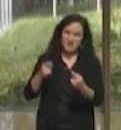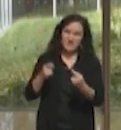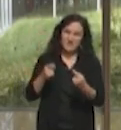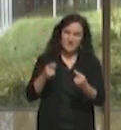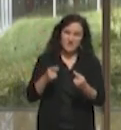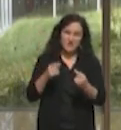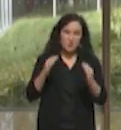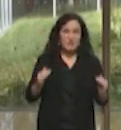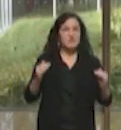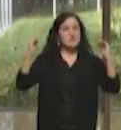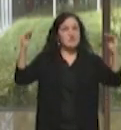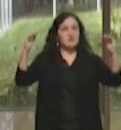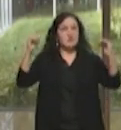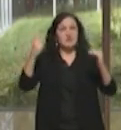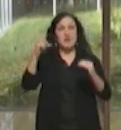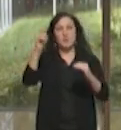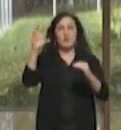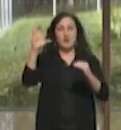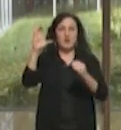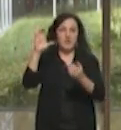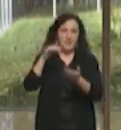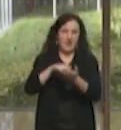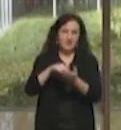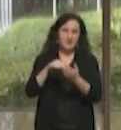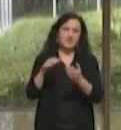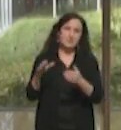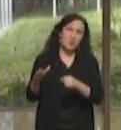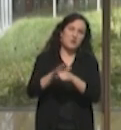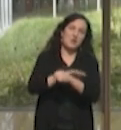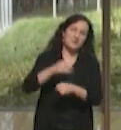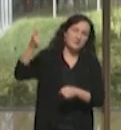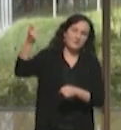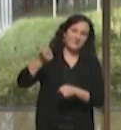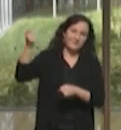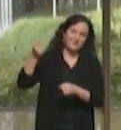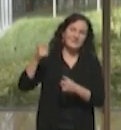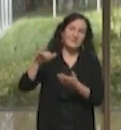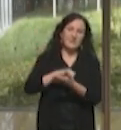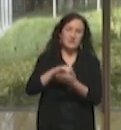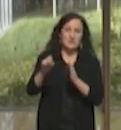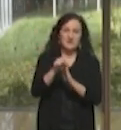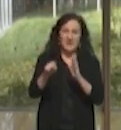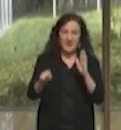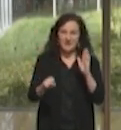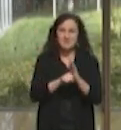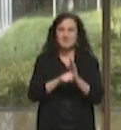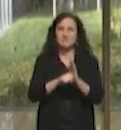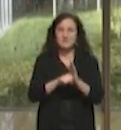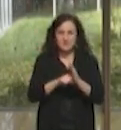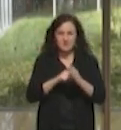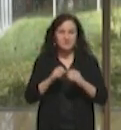the threshold. We now have 100,000 more children covered with subsidies from the state of New York just by raising that amount.